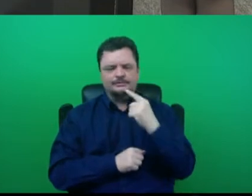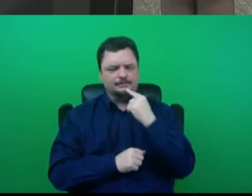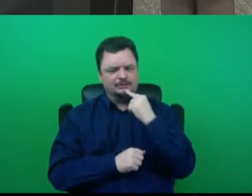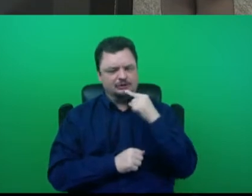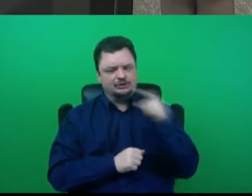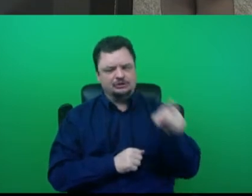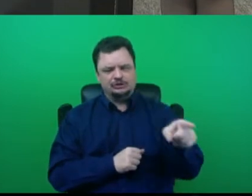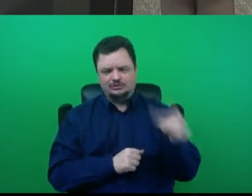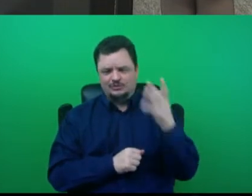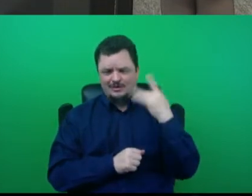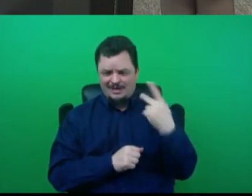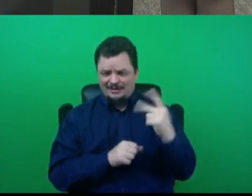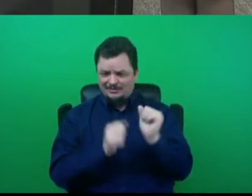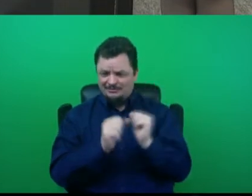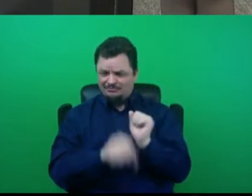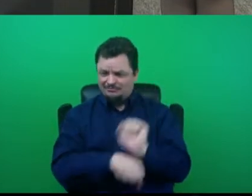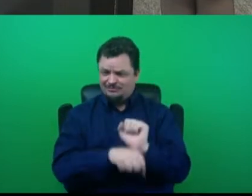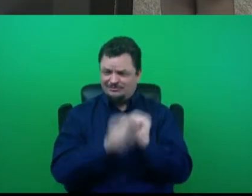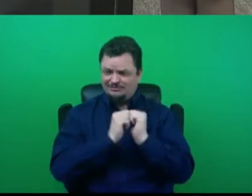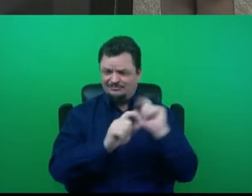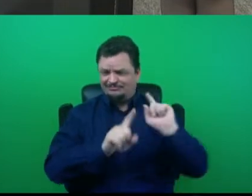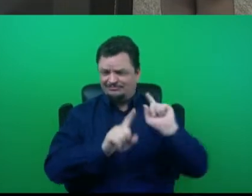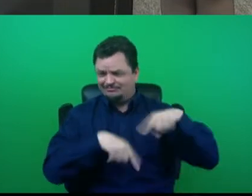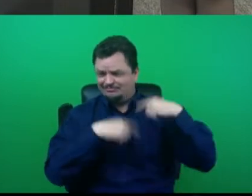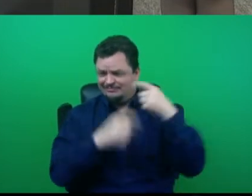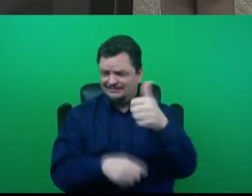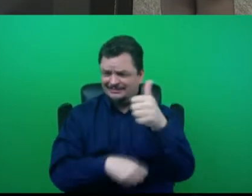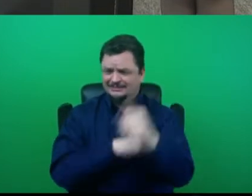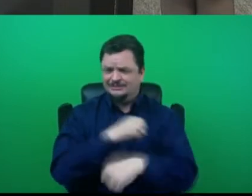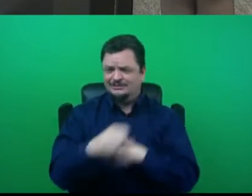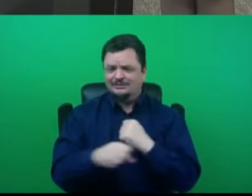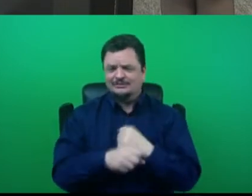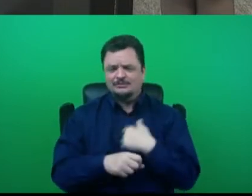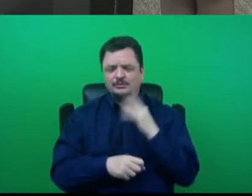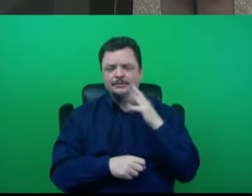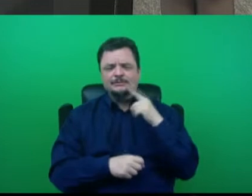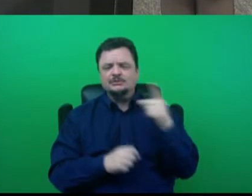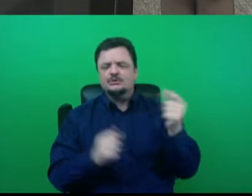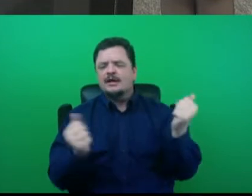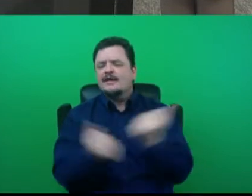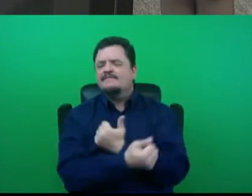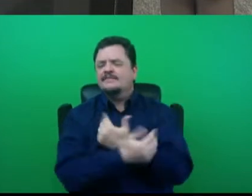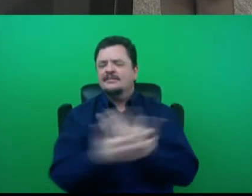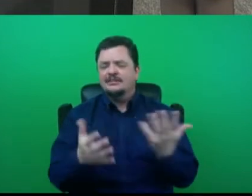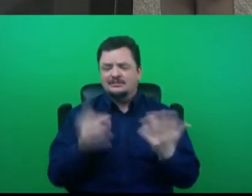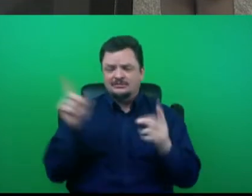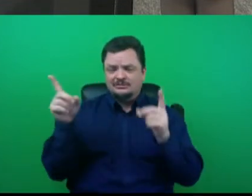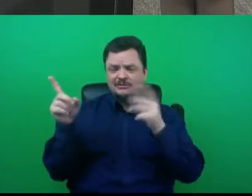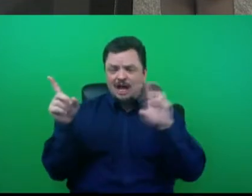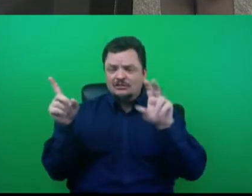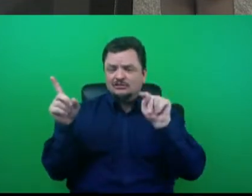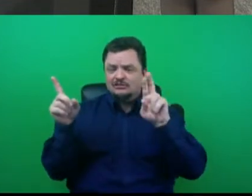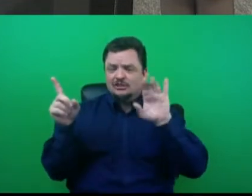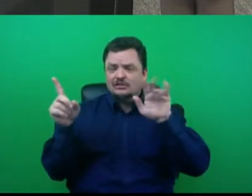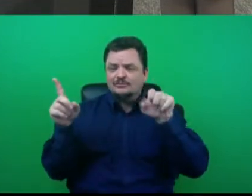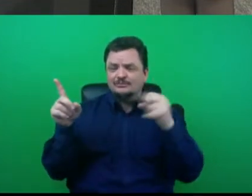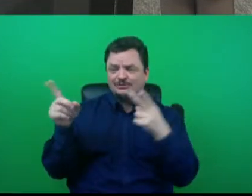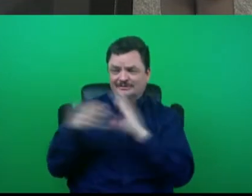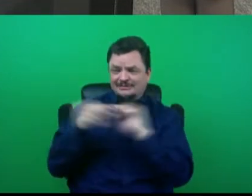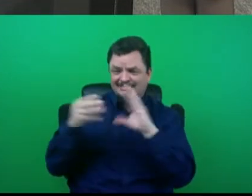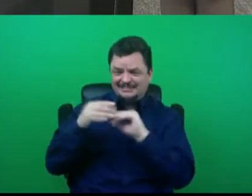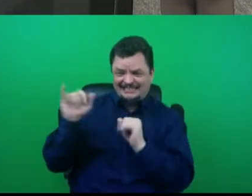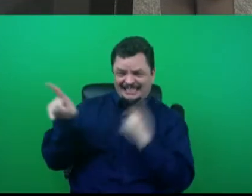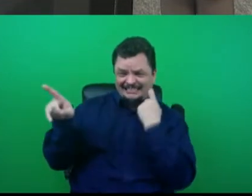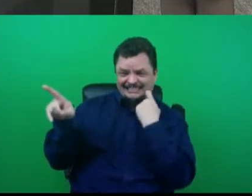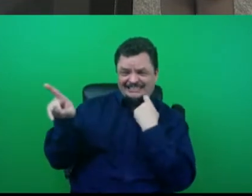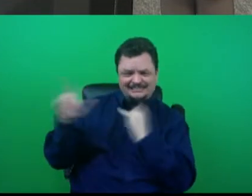I echo everything that Dr. Turbush had said, and Commissioner Bremer as well. You have a long